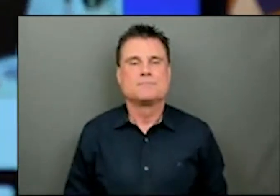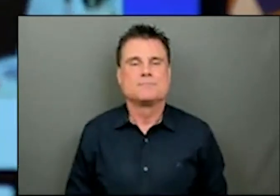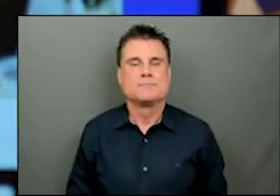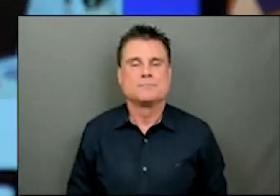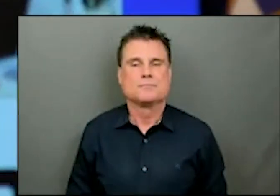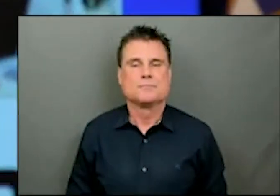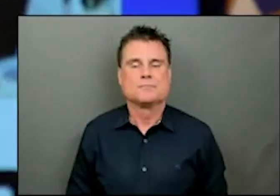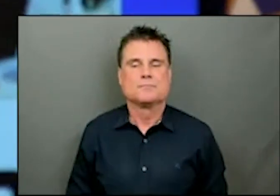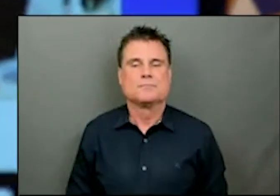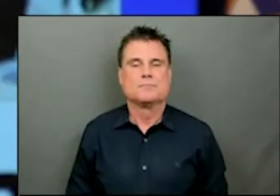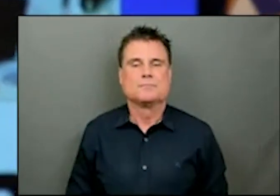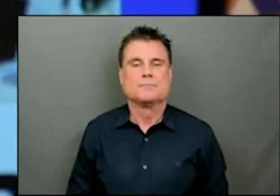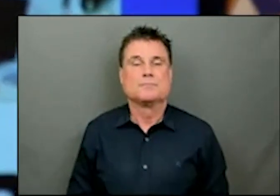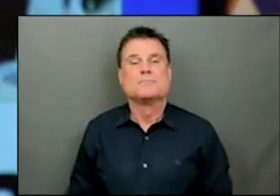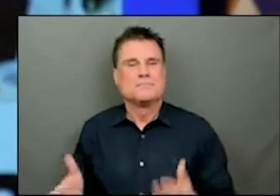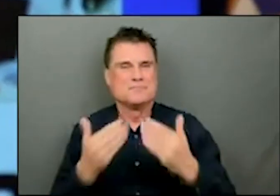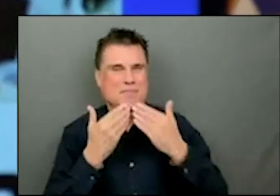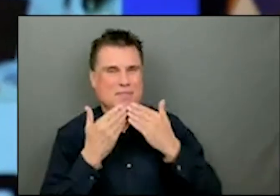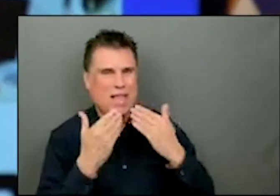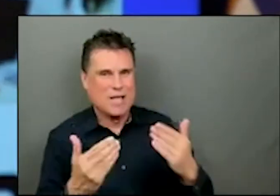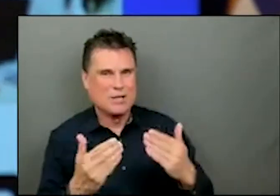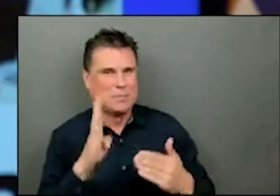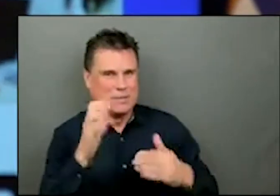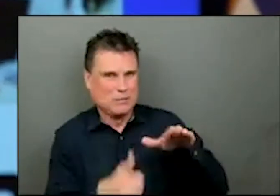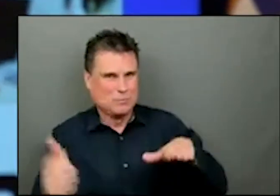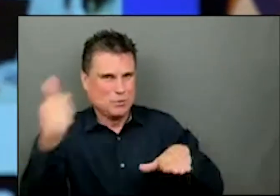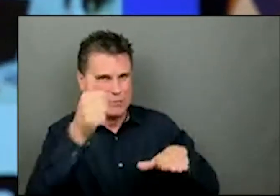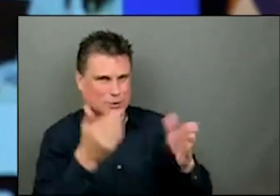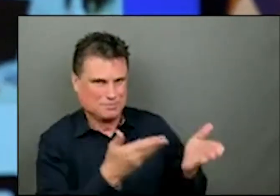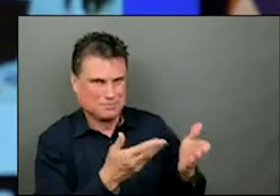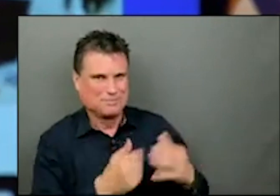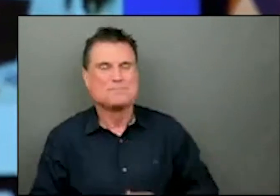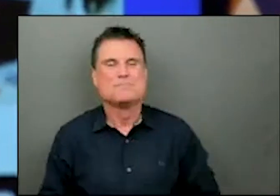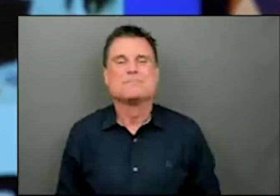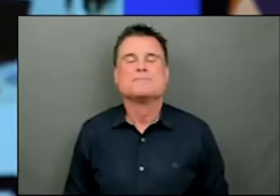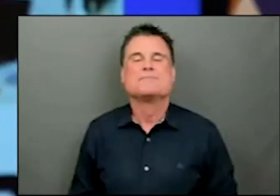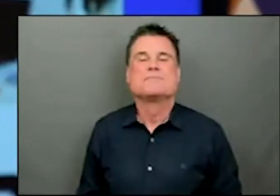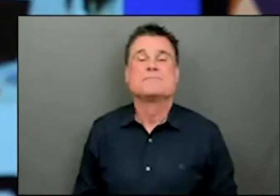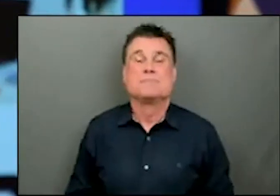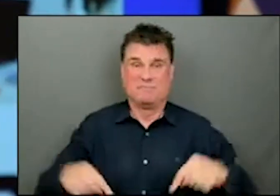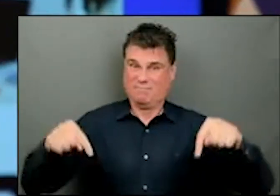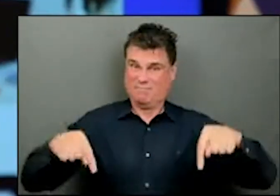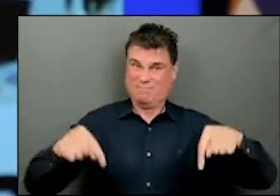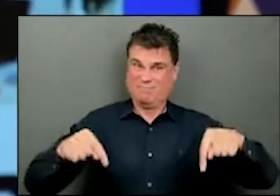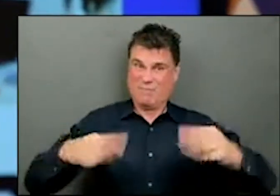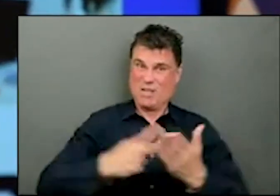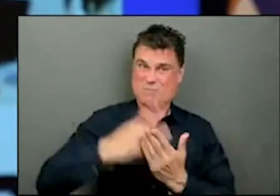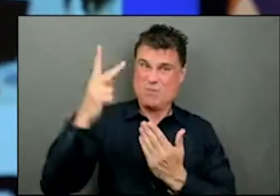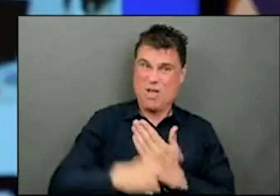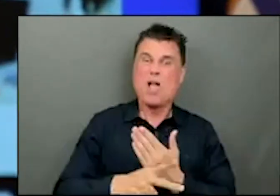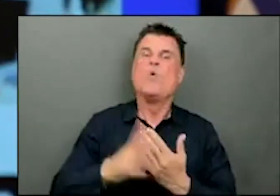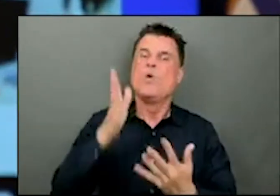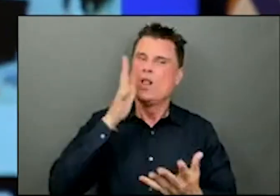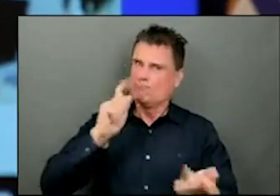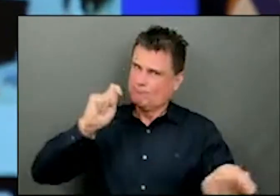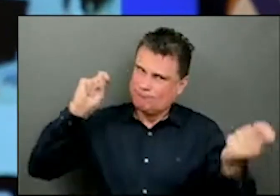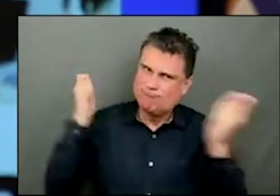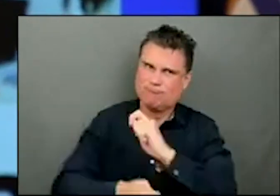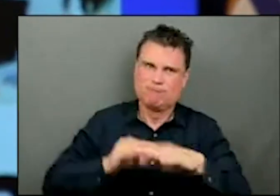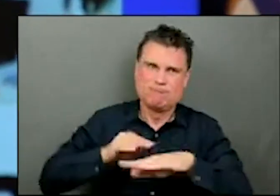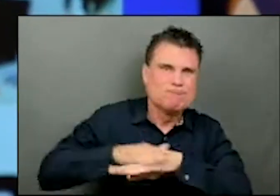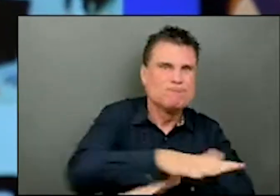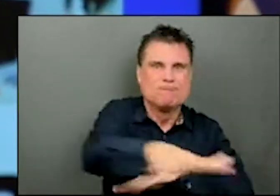Thank you so much, Premier. And InBC is a game changer. And I want to thank the hundreds of